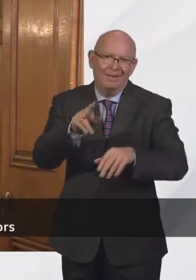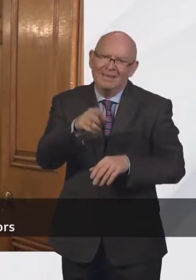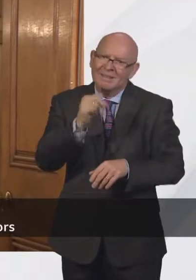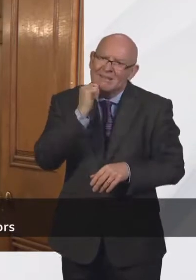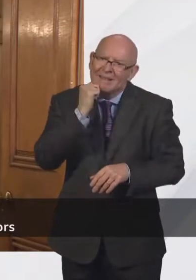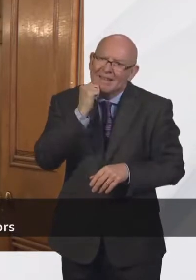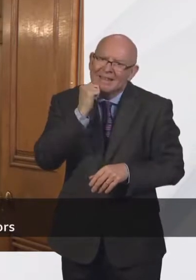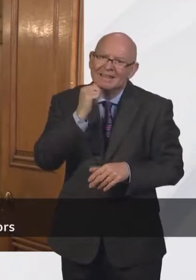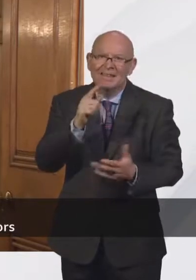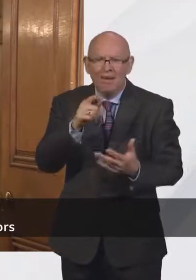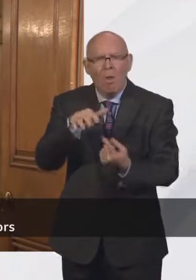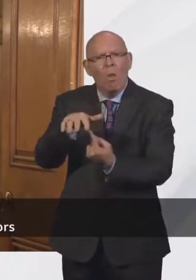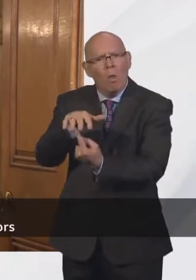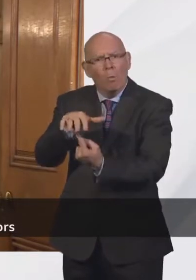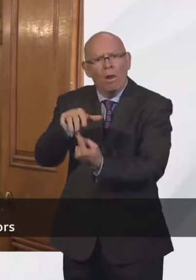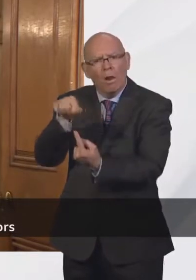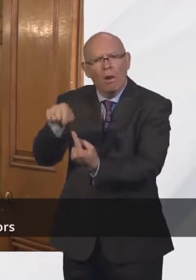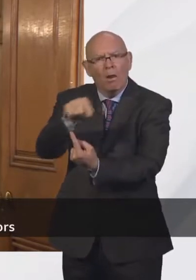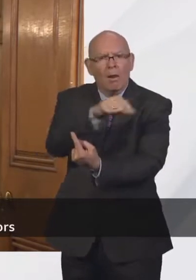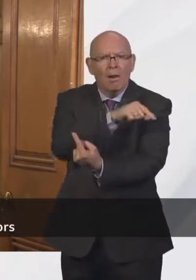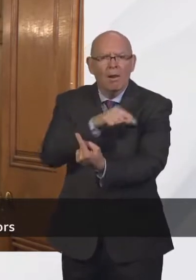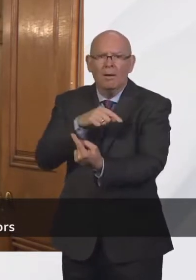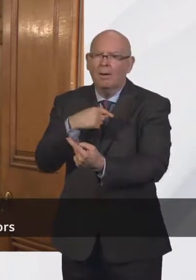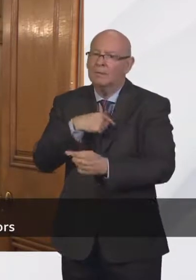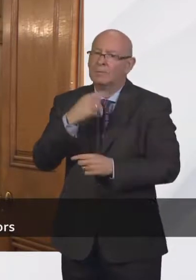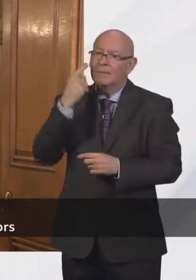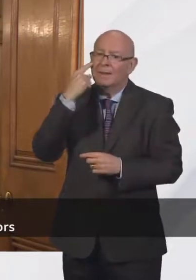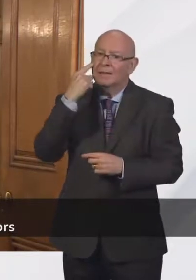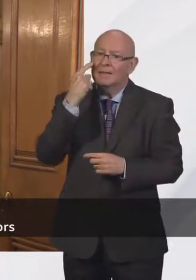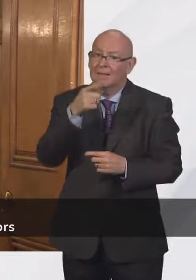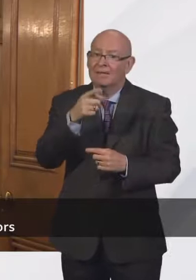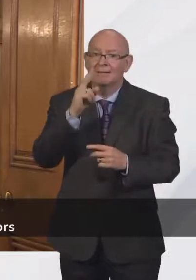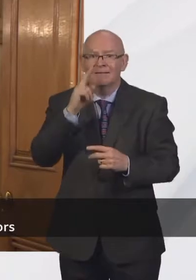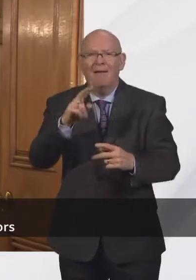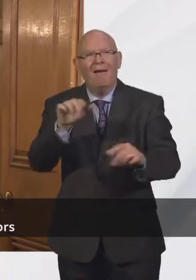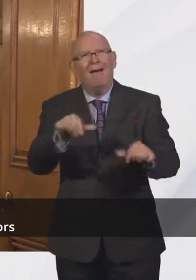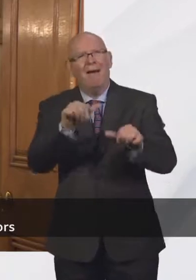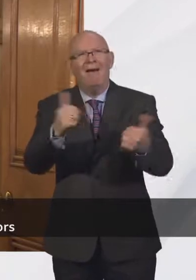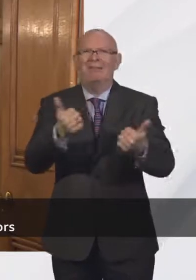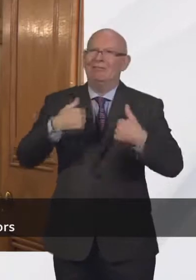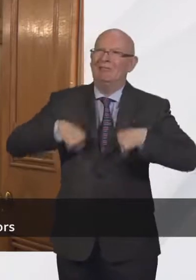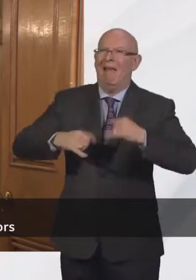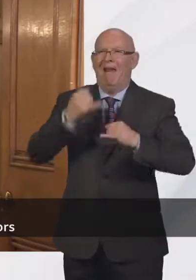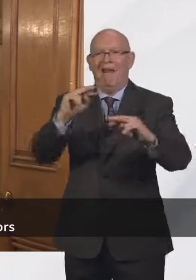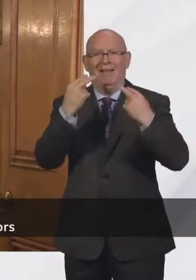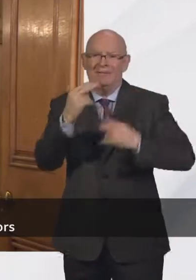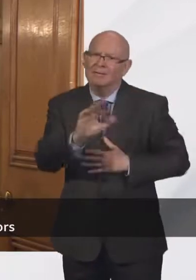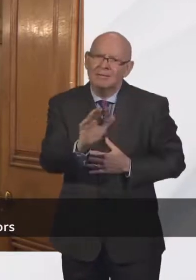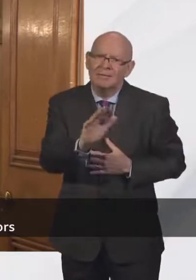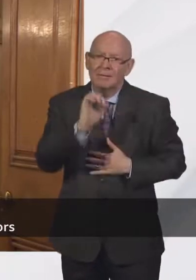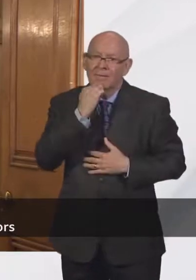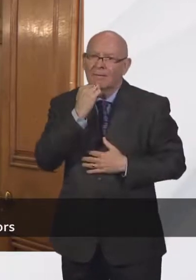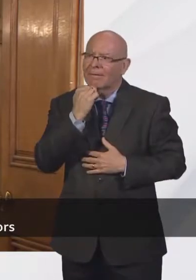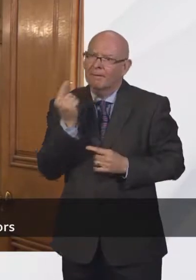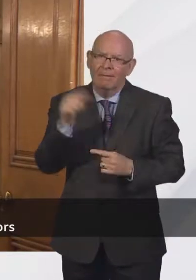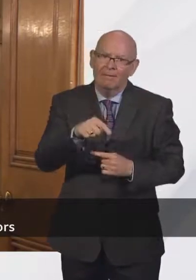happening as often as they have been. However, we will be making sure that all the information that you want, that you normally get in